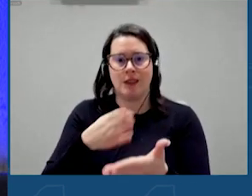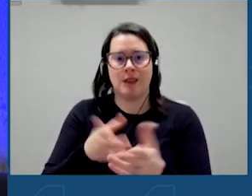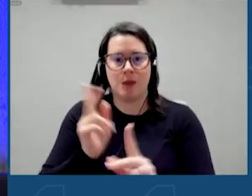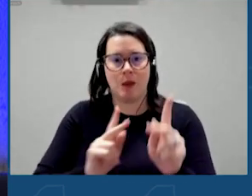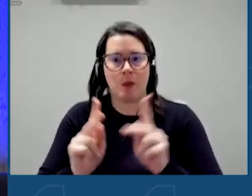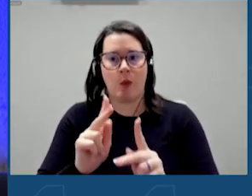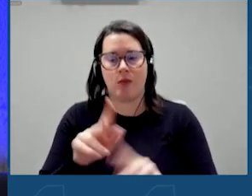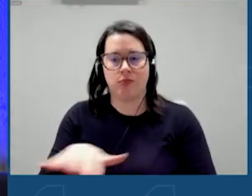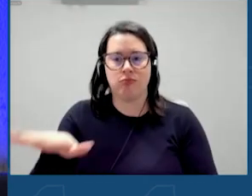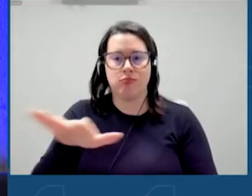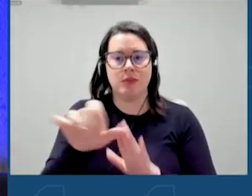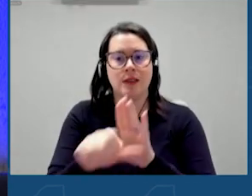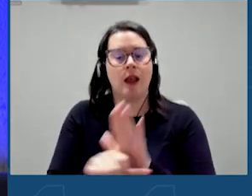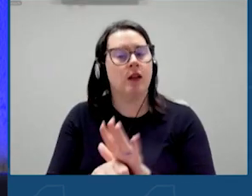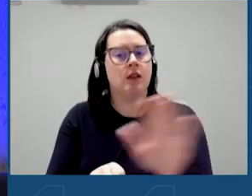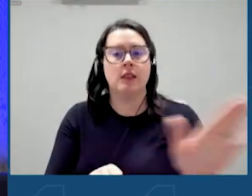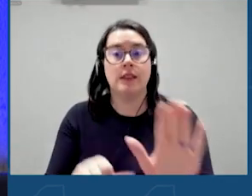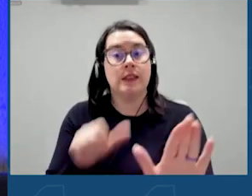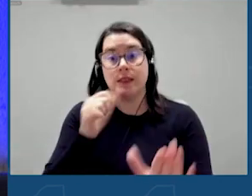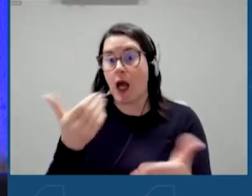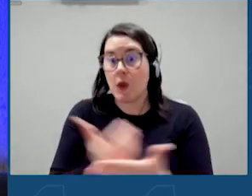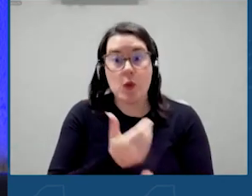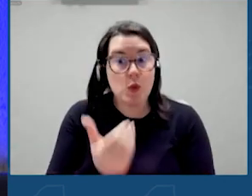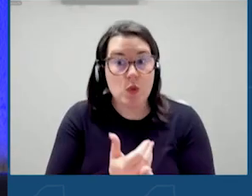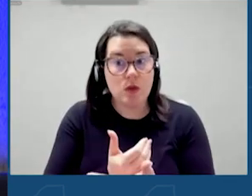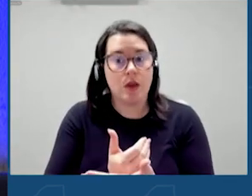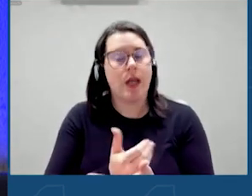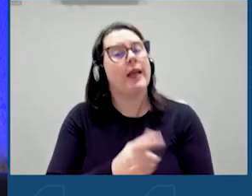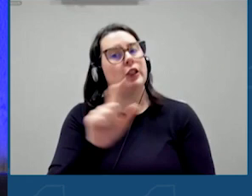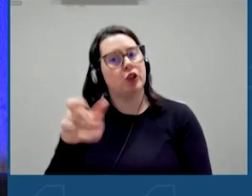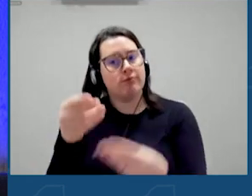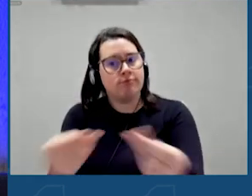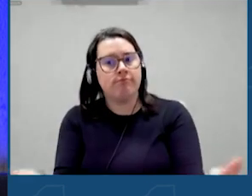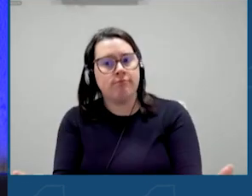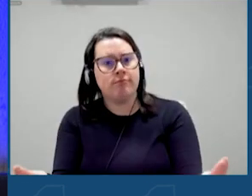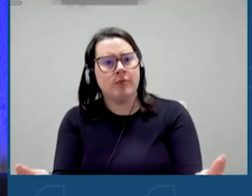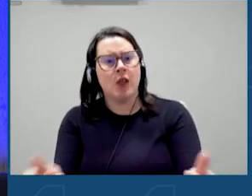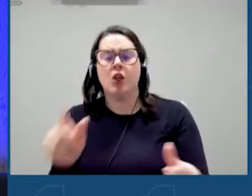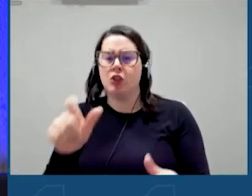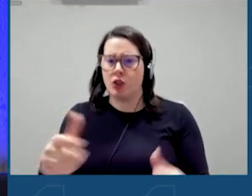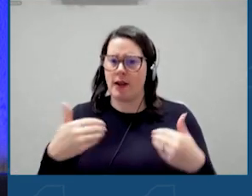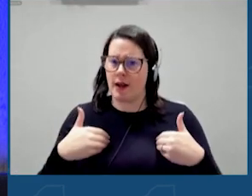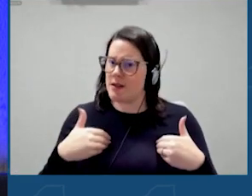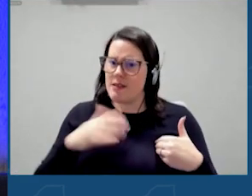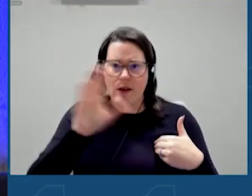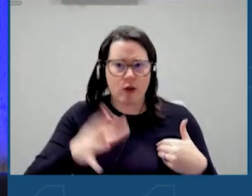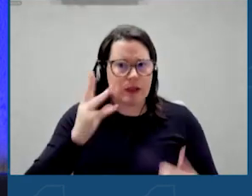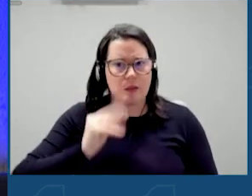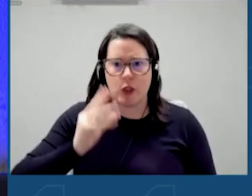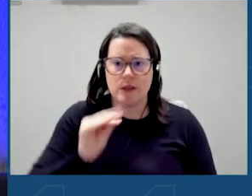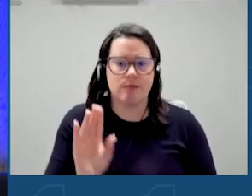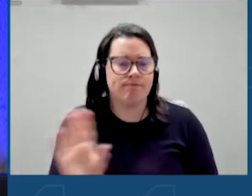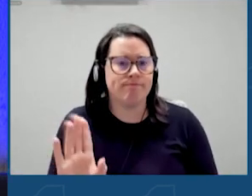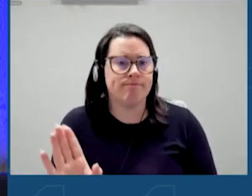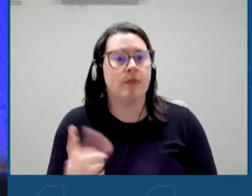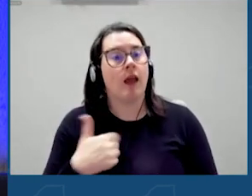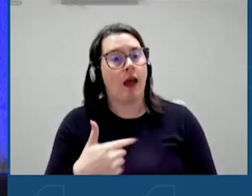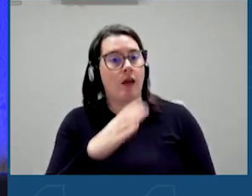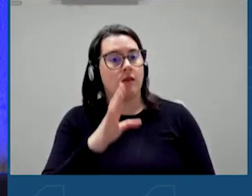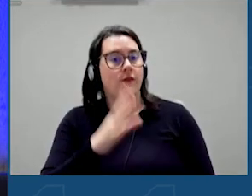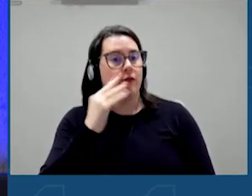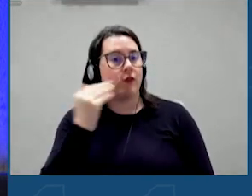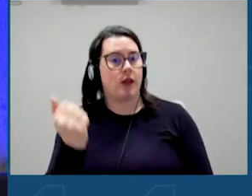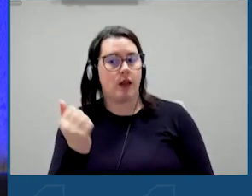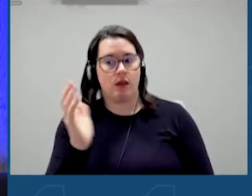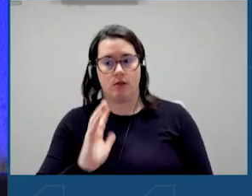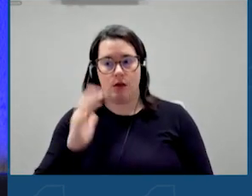phenomenon. In fact, it should be a non-phenomenon because we shouldn't be still having communities experience this. I'll never forget when I was growing